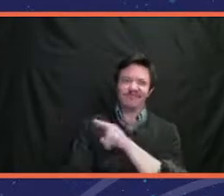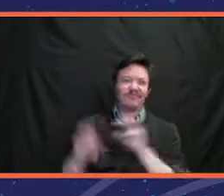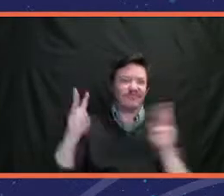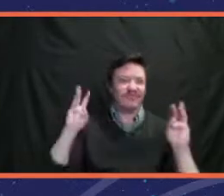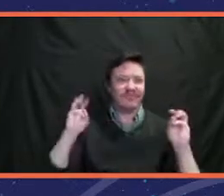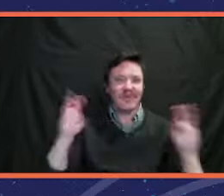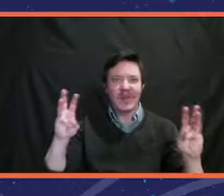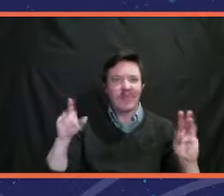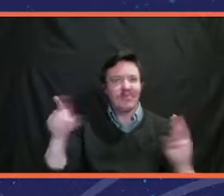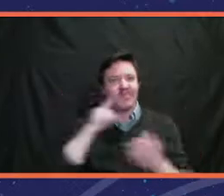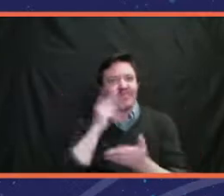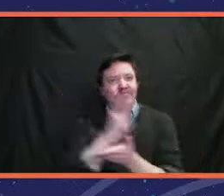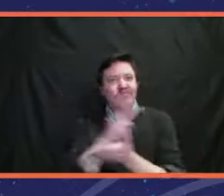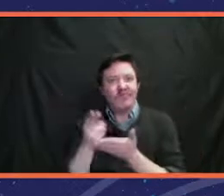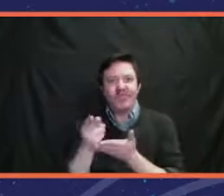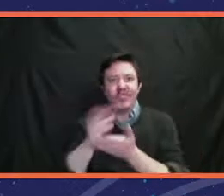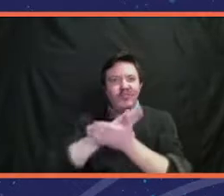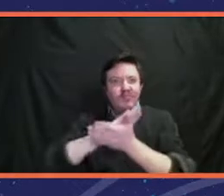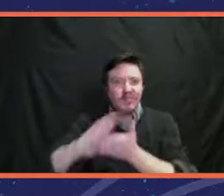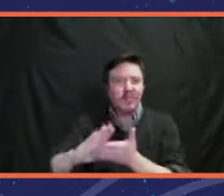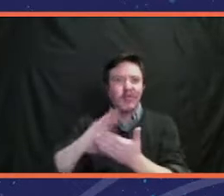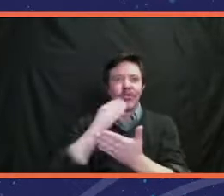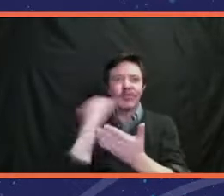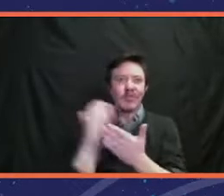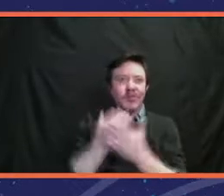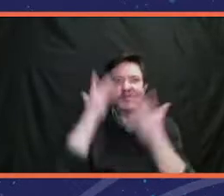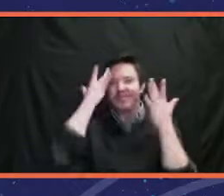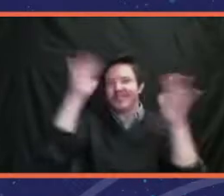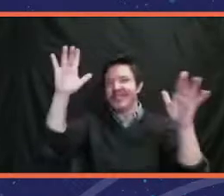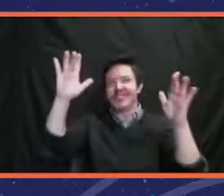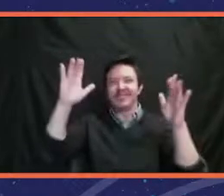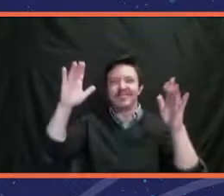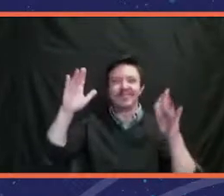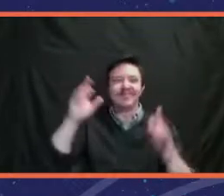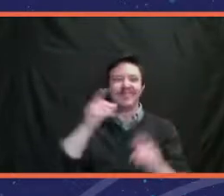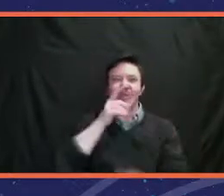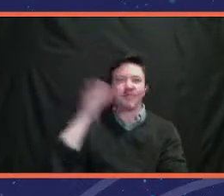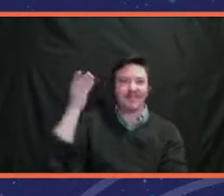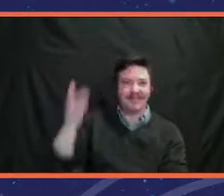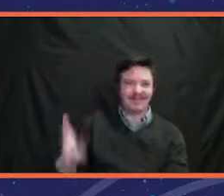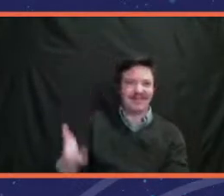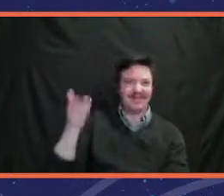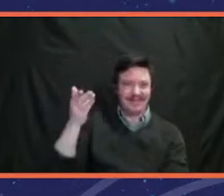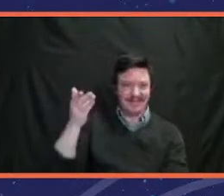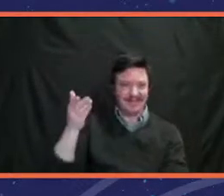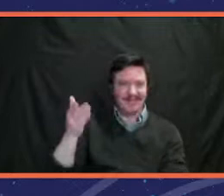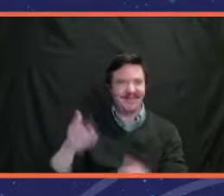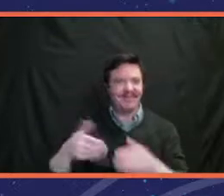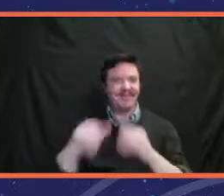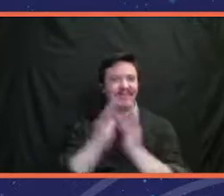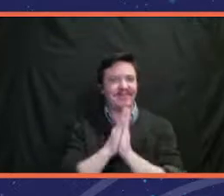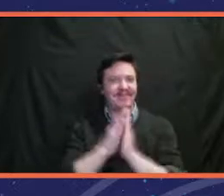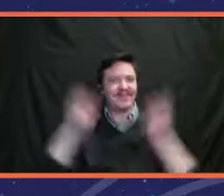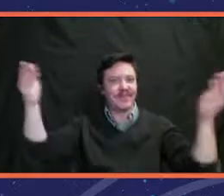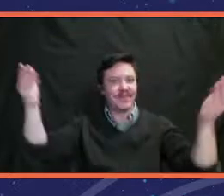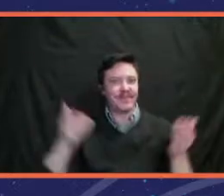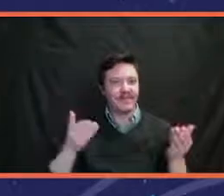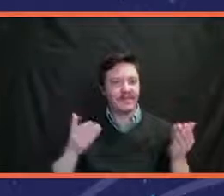genuinely pure goodness and brilliance. That's this person. I want to ask you all to help me welcome Monica